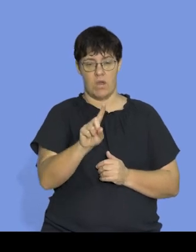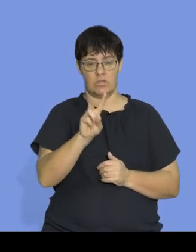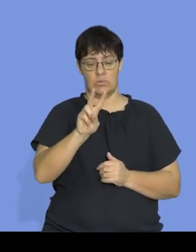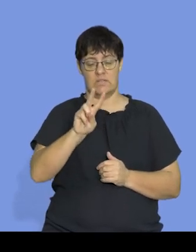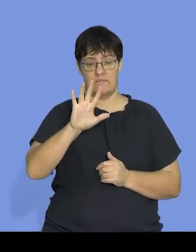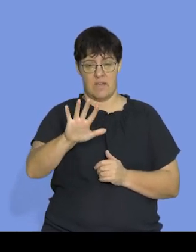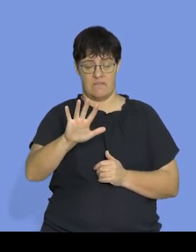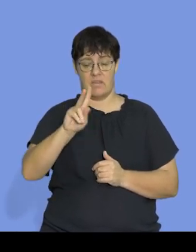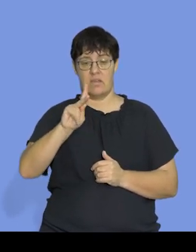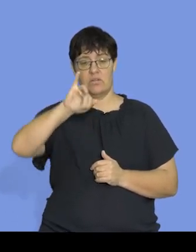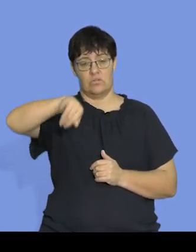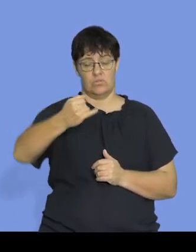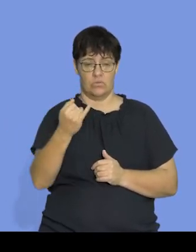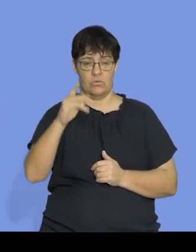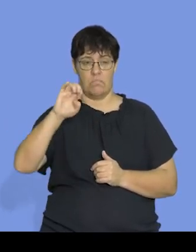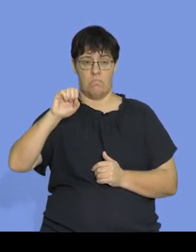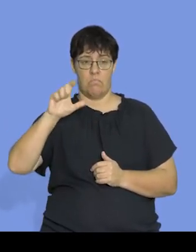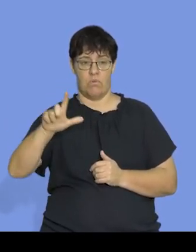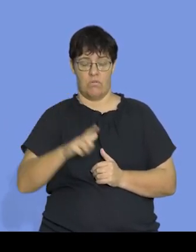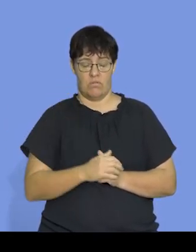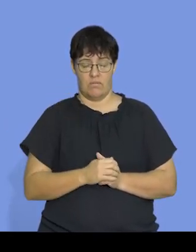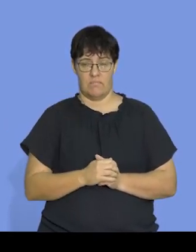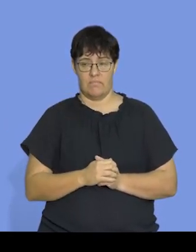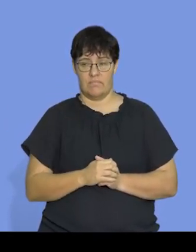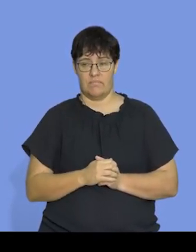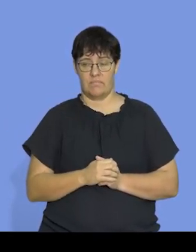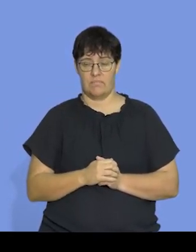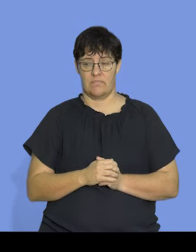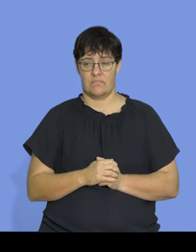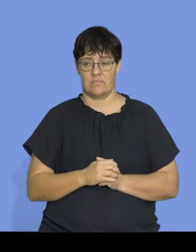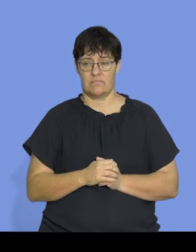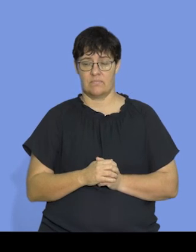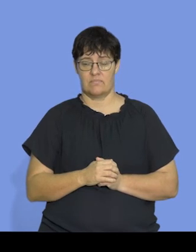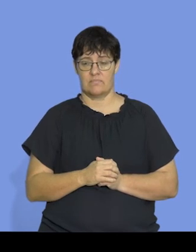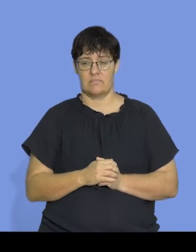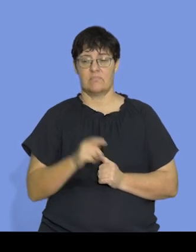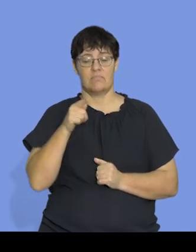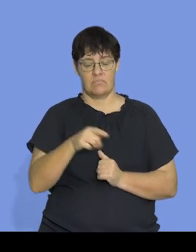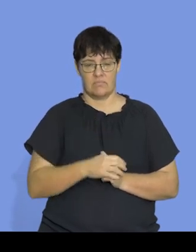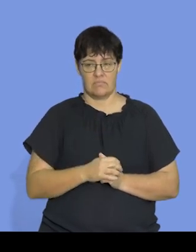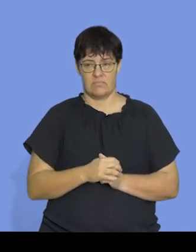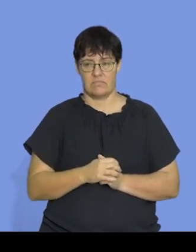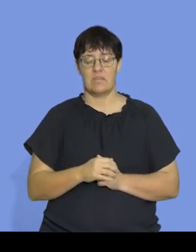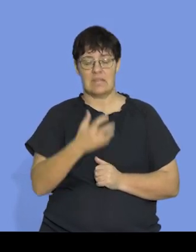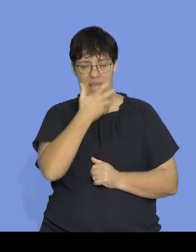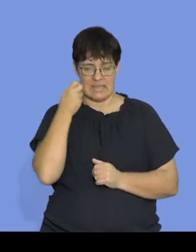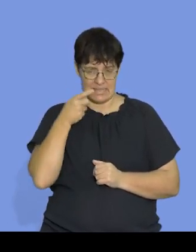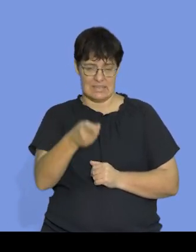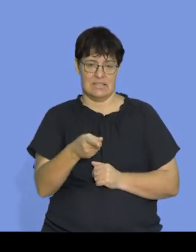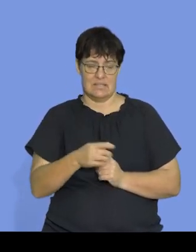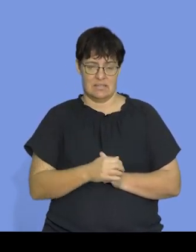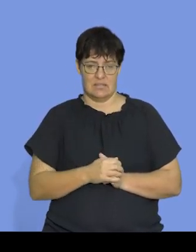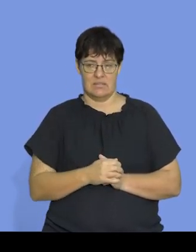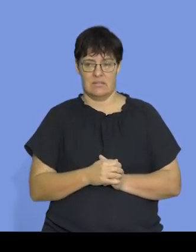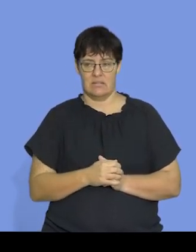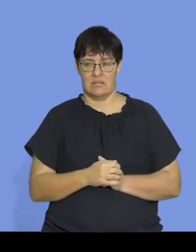125 kilojoule per mole. Now, this is the enthalpy or the heat of reaction. So this